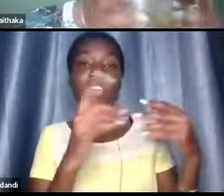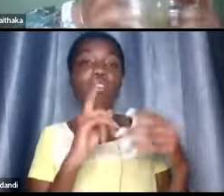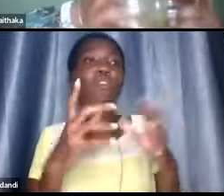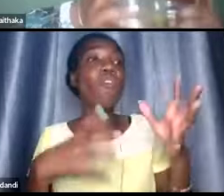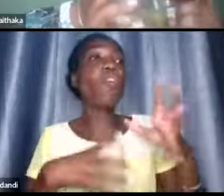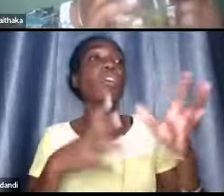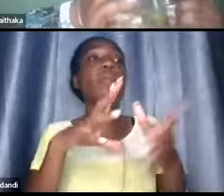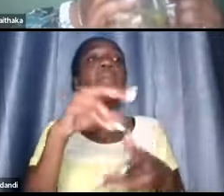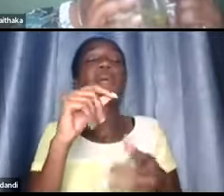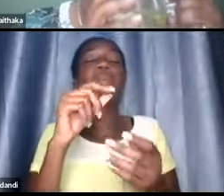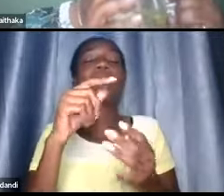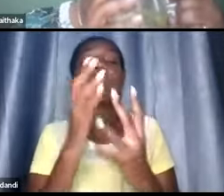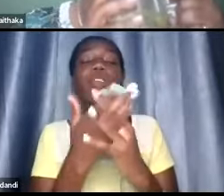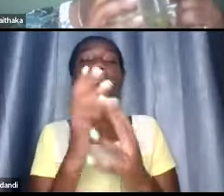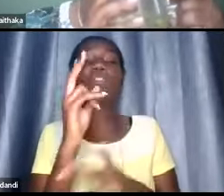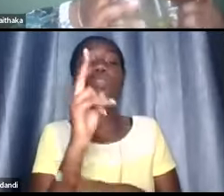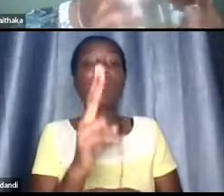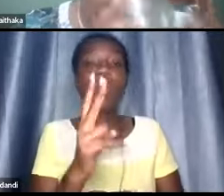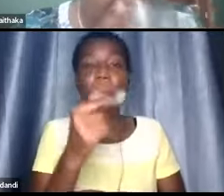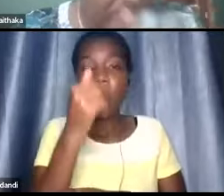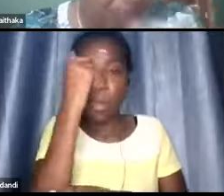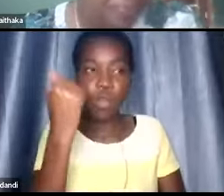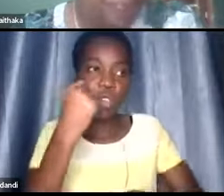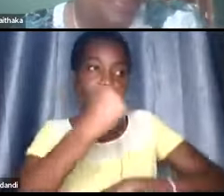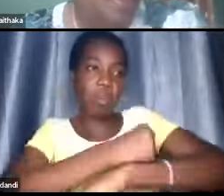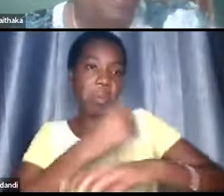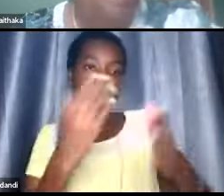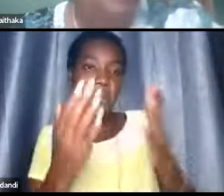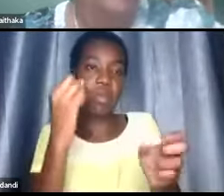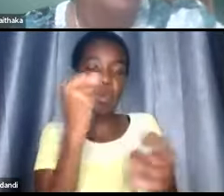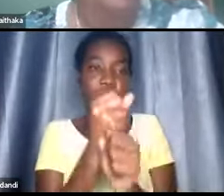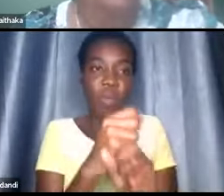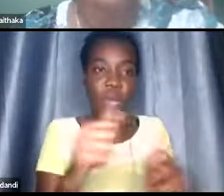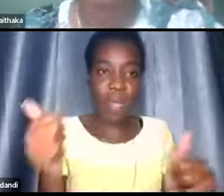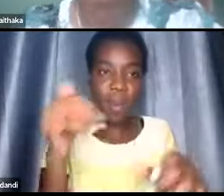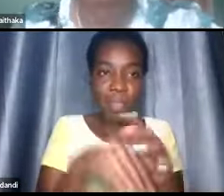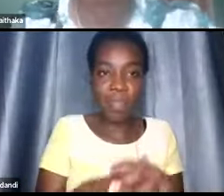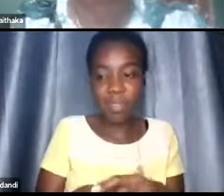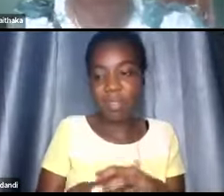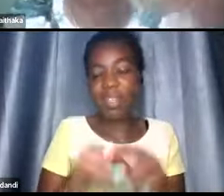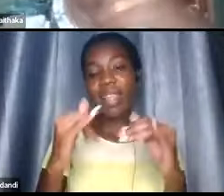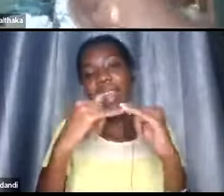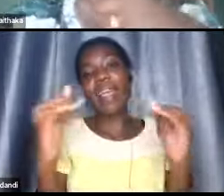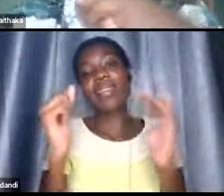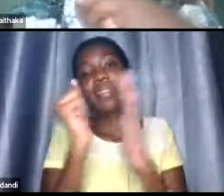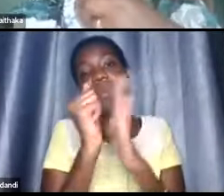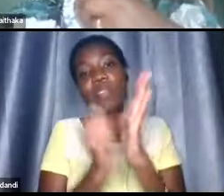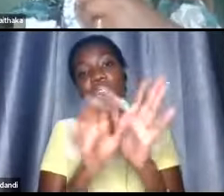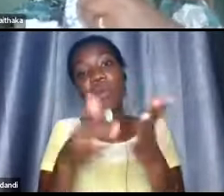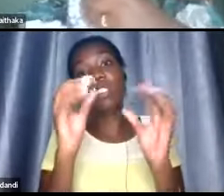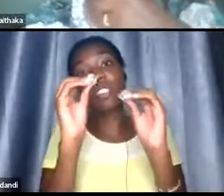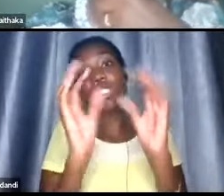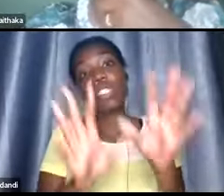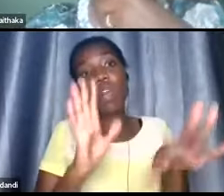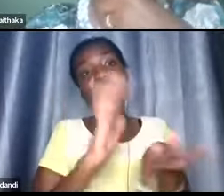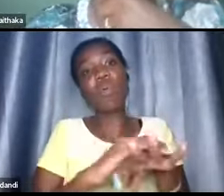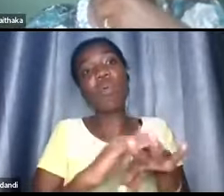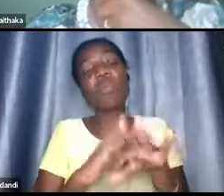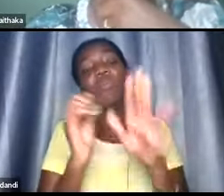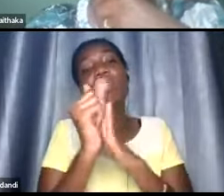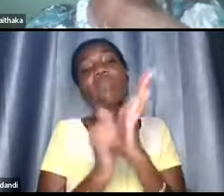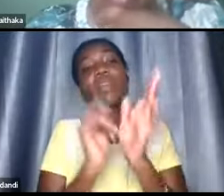two simply because you'll find the school probably does well in a particular line of subject, or their teacher is really good in that subject. So then they're looking